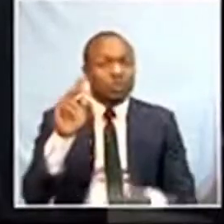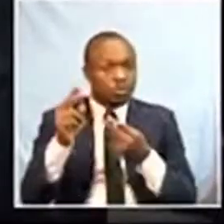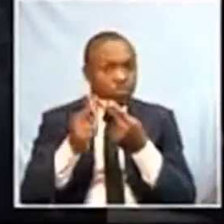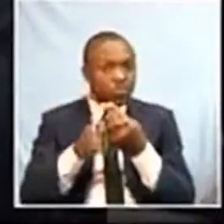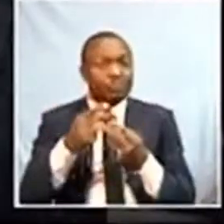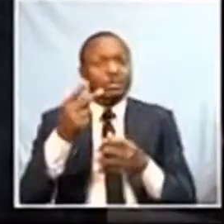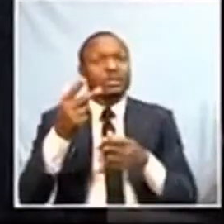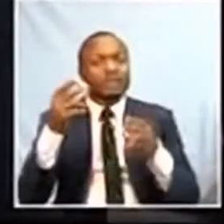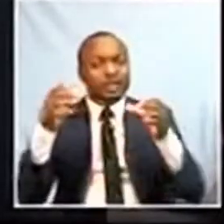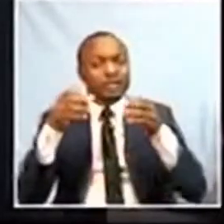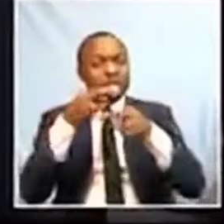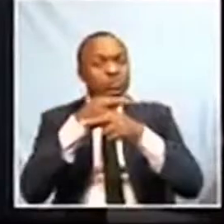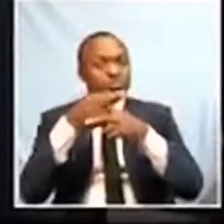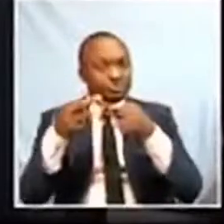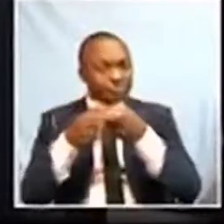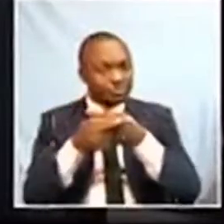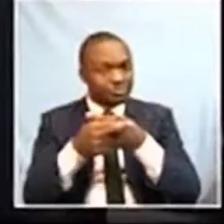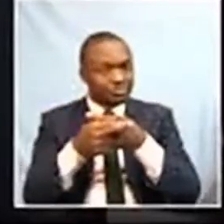1x3 classroom block